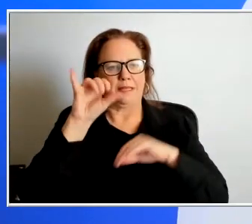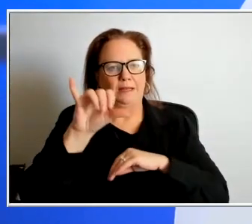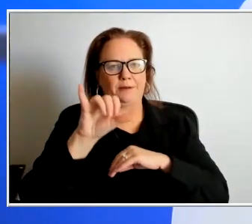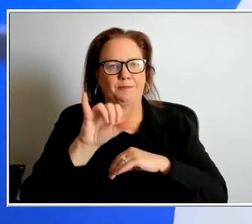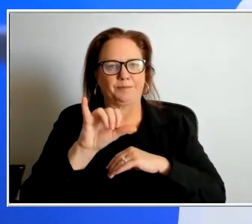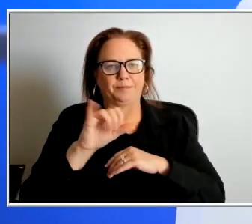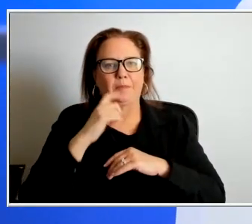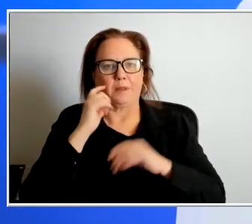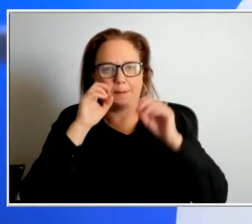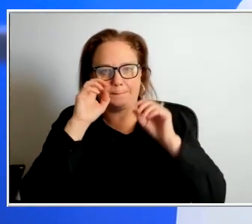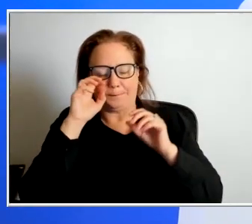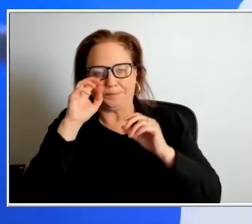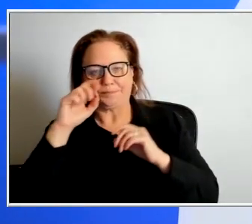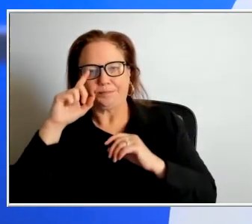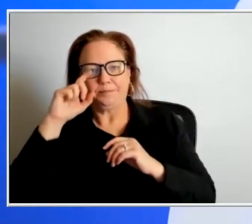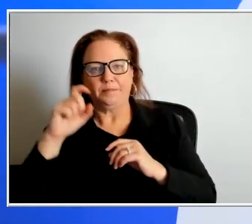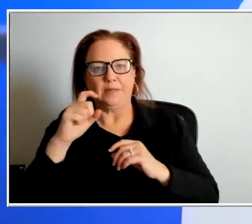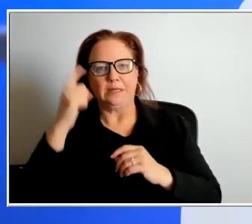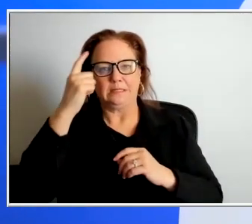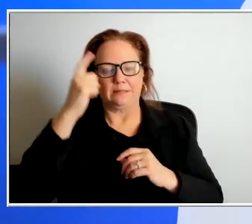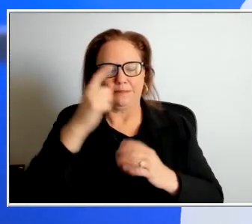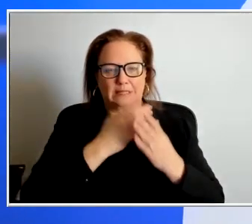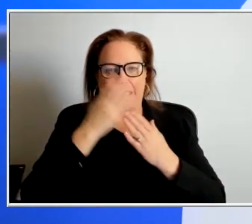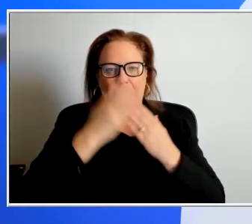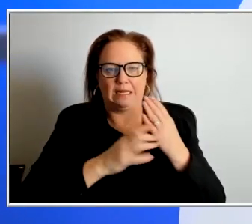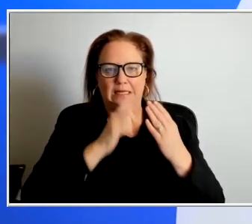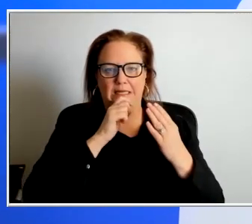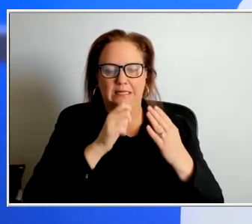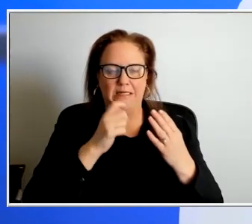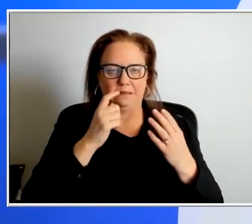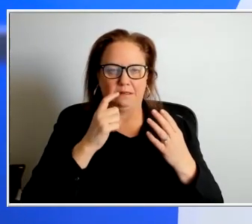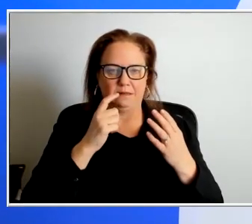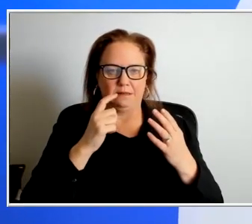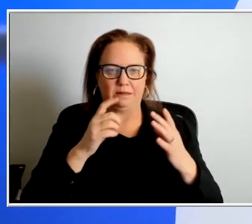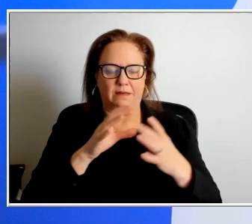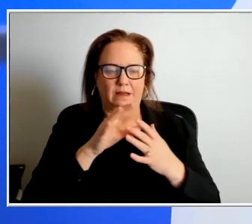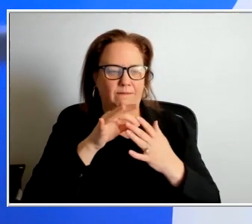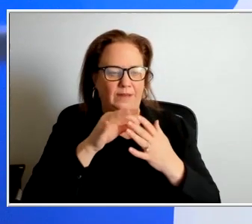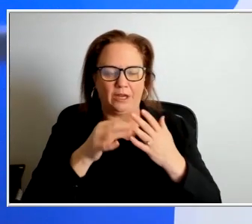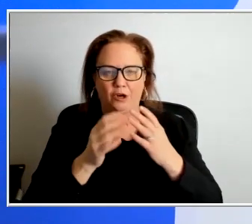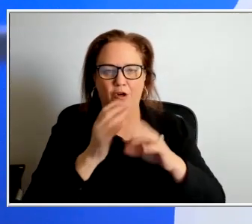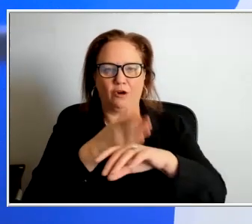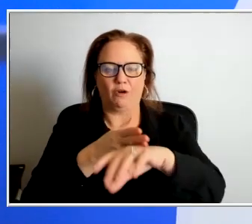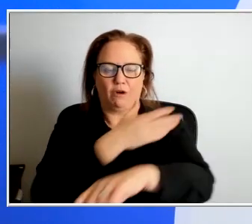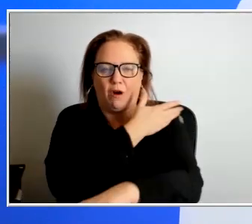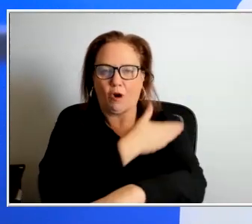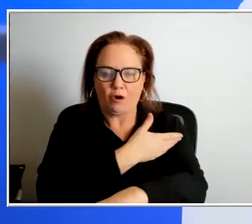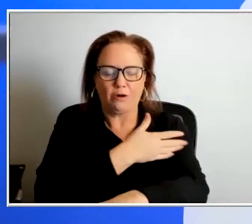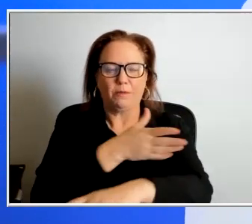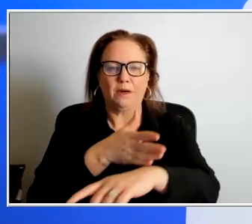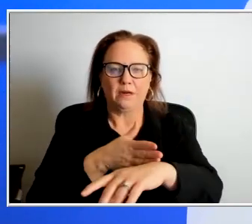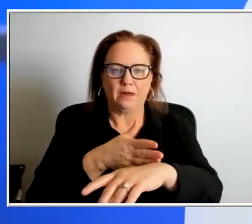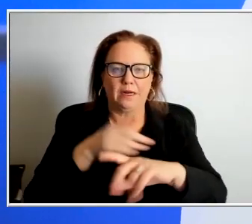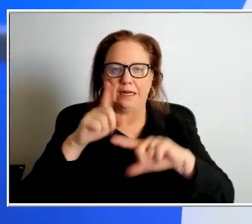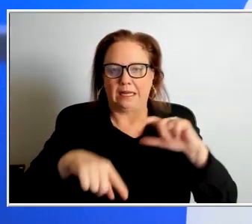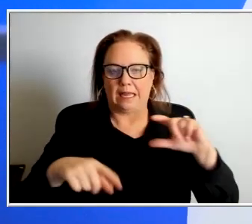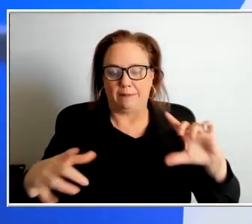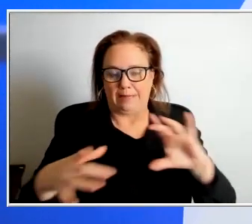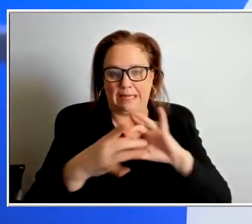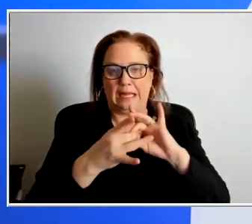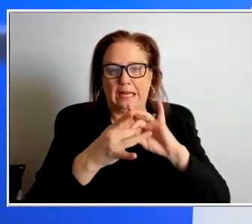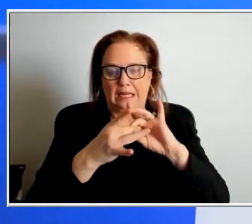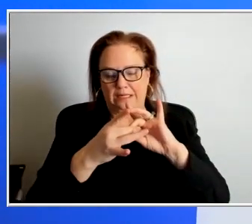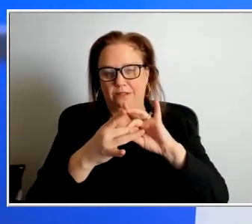so just because somebody's hand didn't quite make, or if it's a digit or an amputated part, either can't be reattached